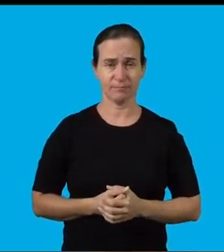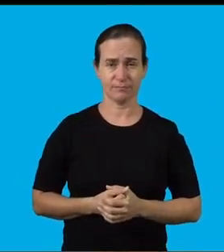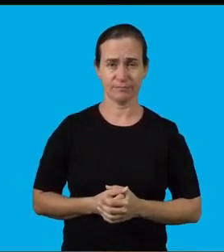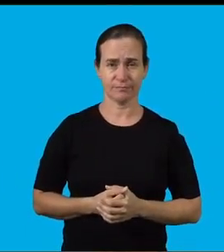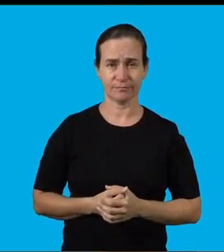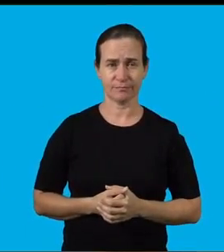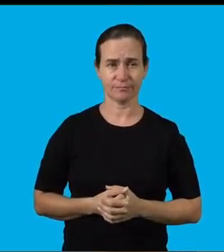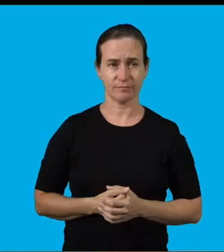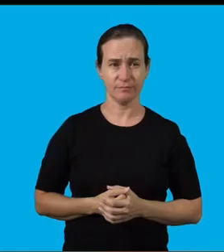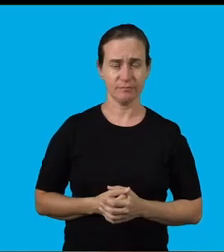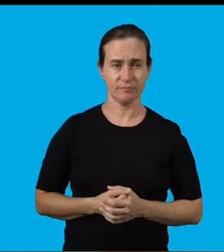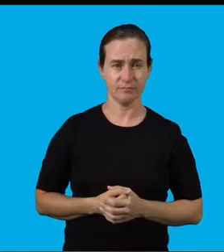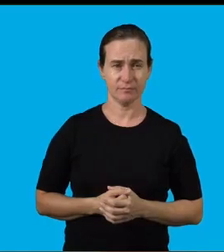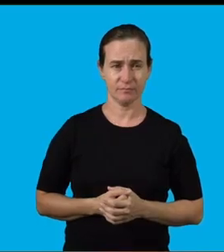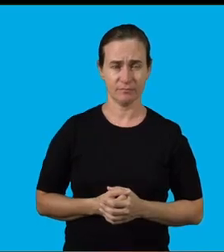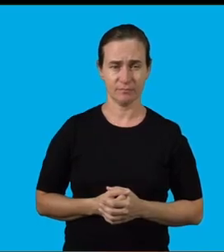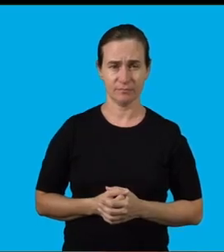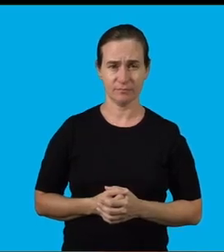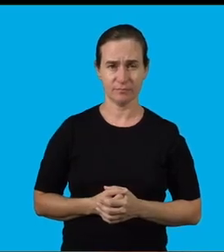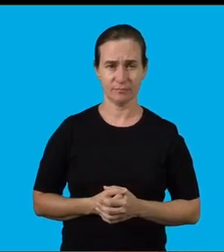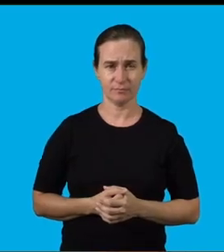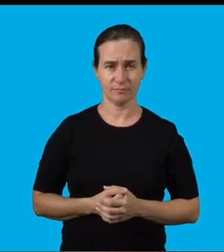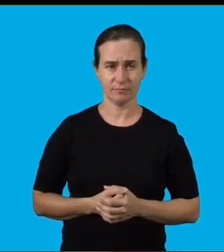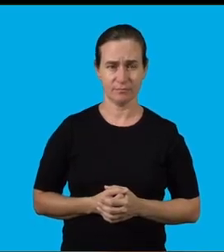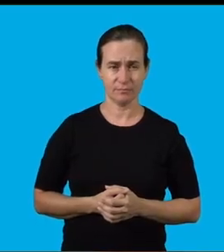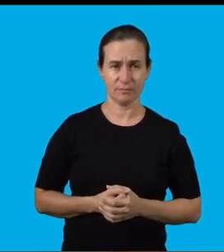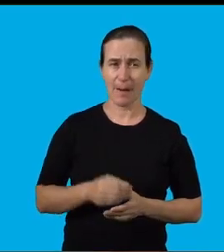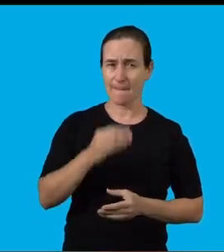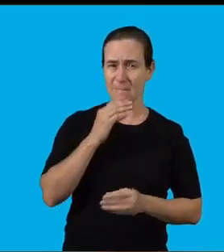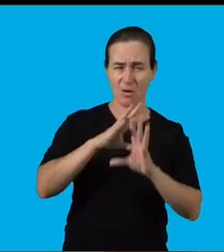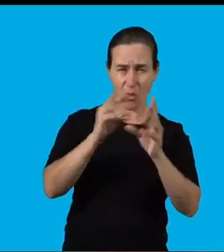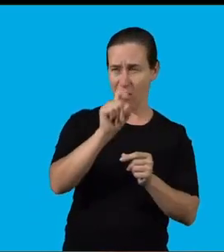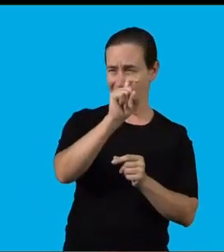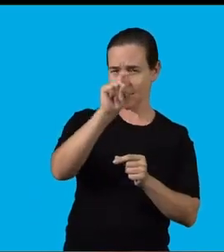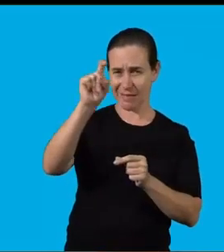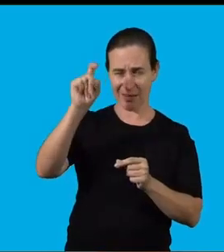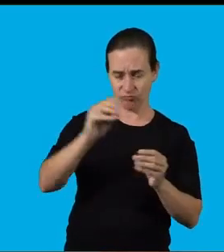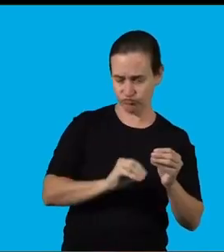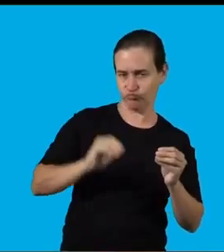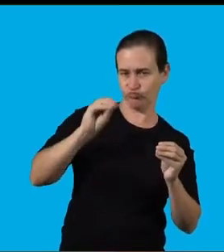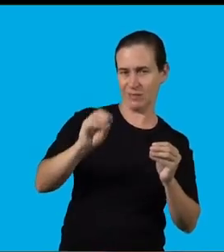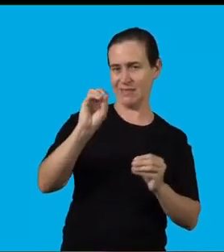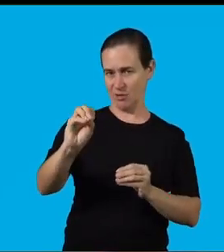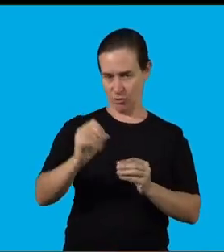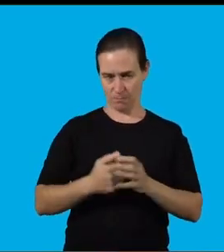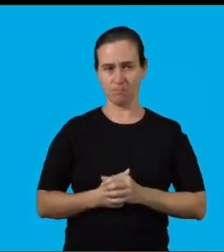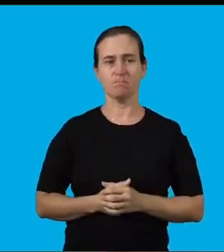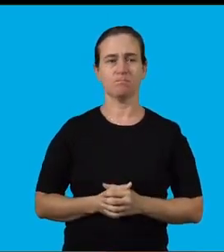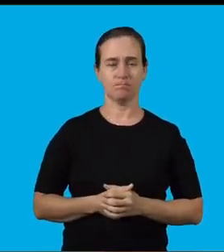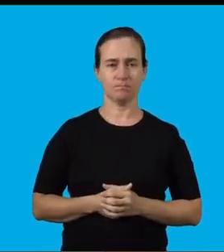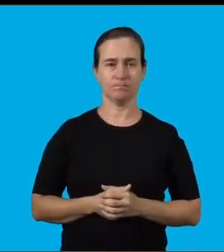cubed minus 4x squared minus 11x plus 30. I replace all my x values with